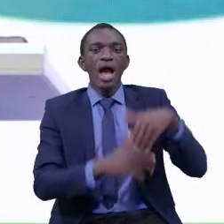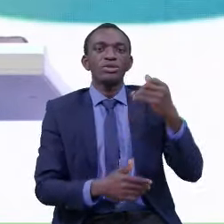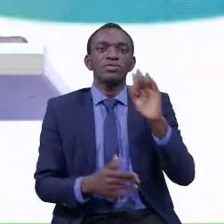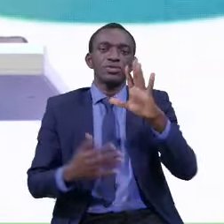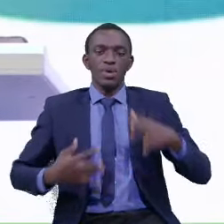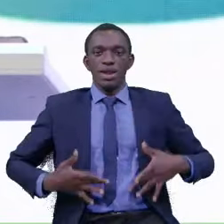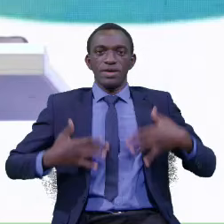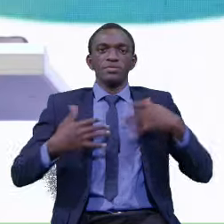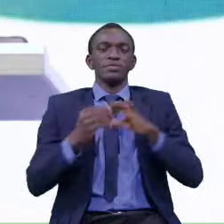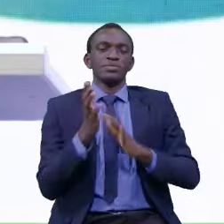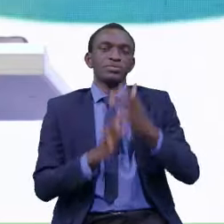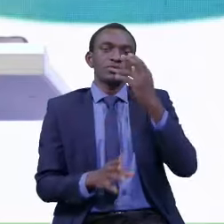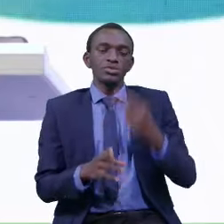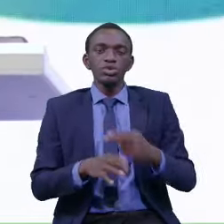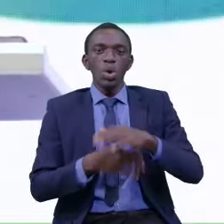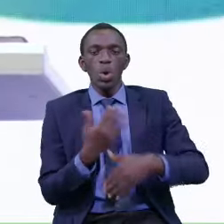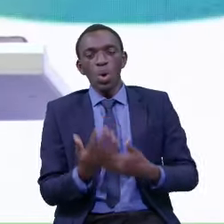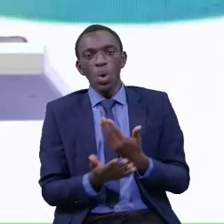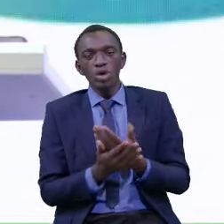of impotence and